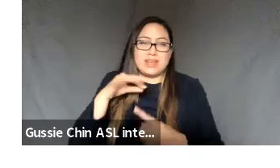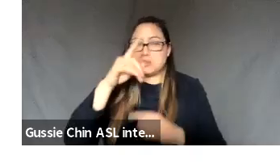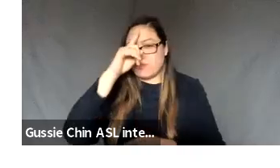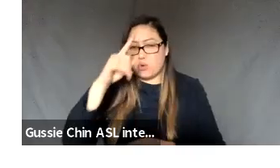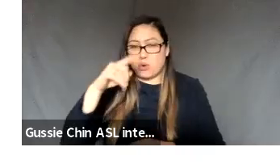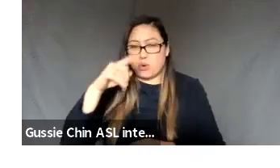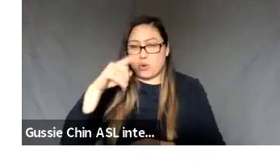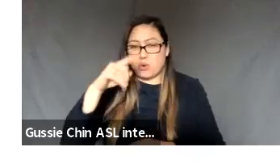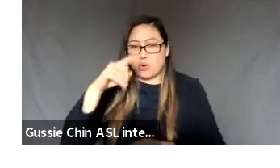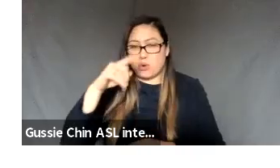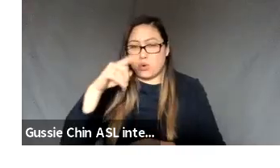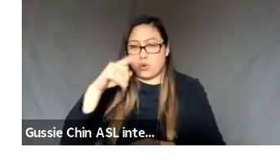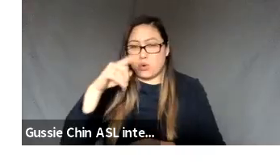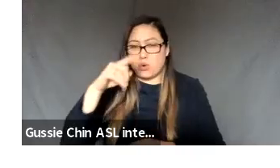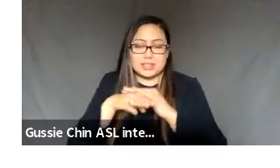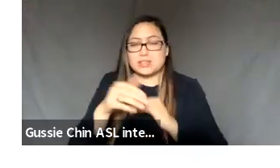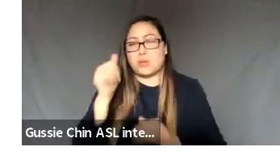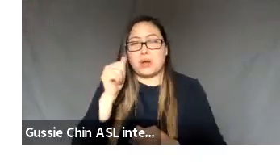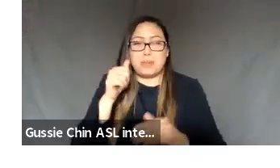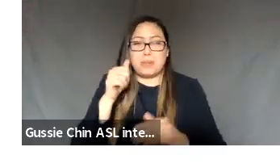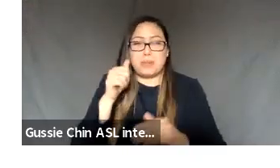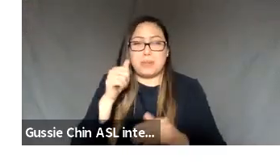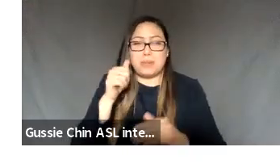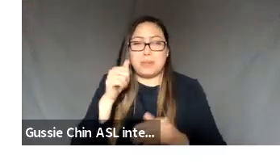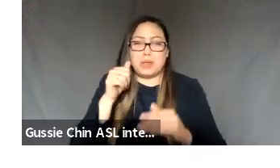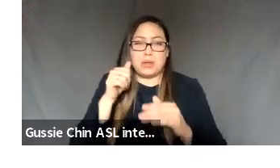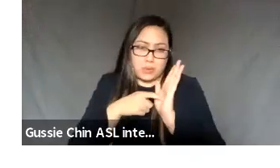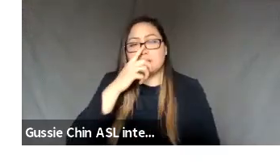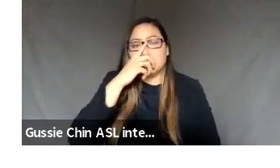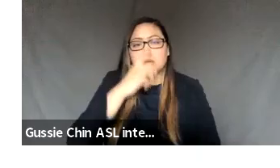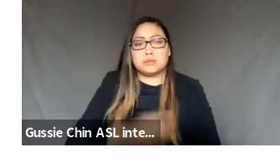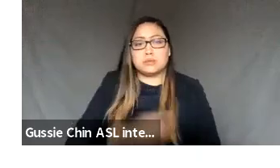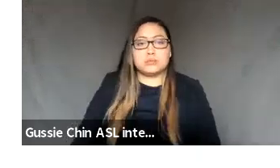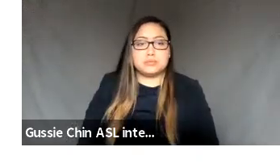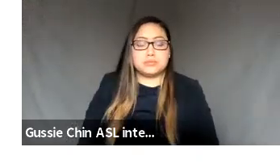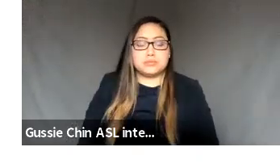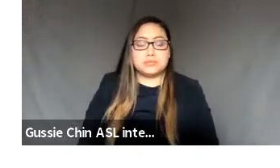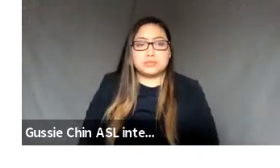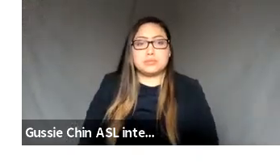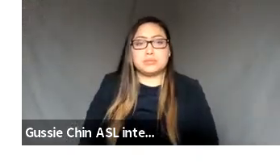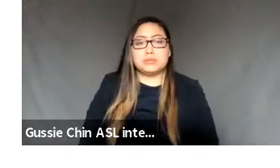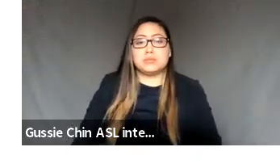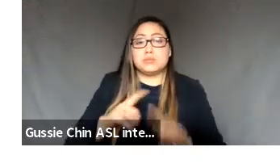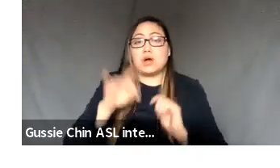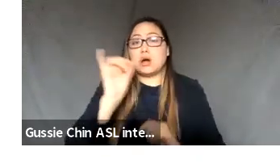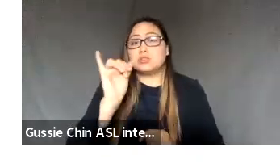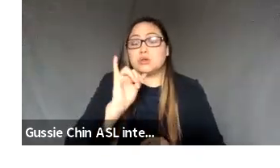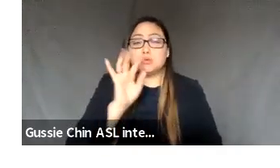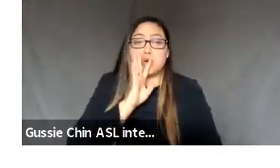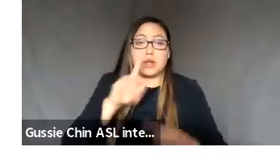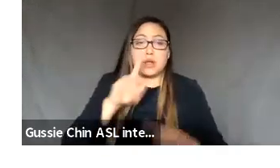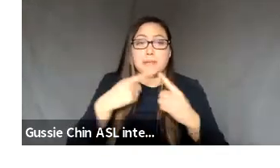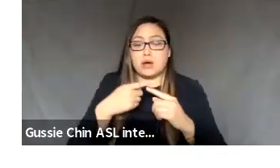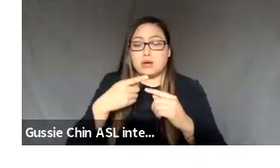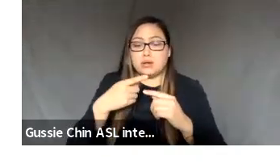wouldn't be required. But also we talk about for accessible for each accessible element,